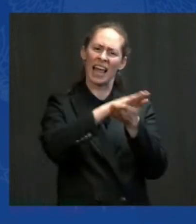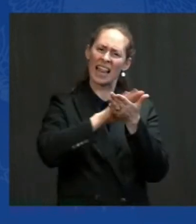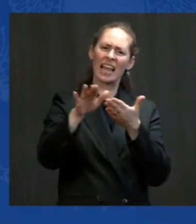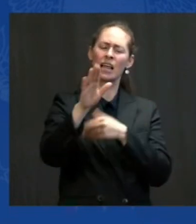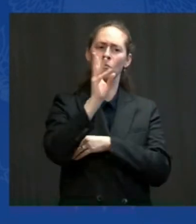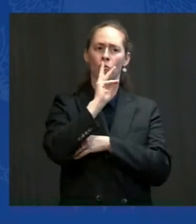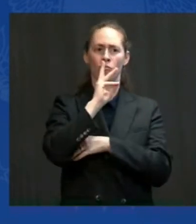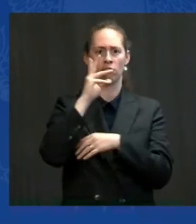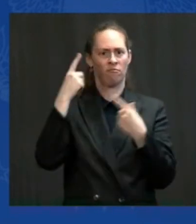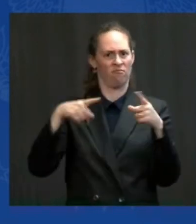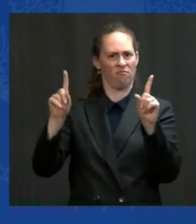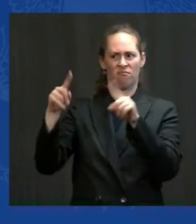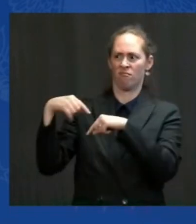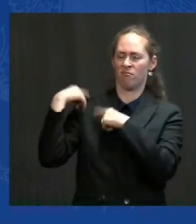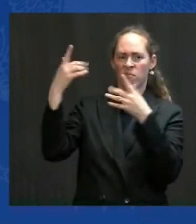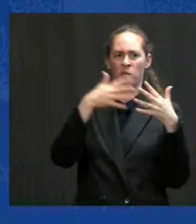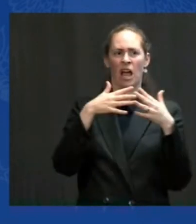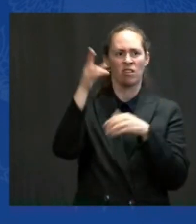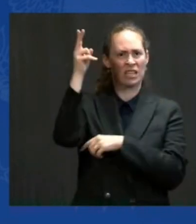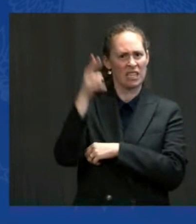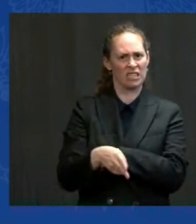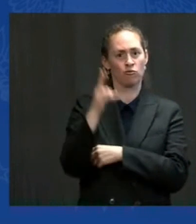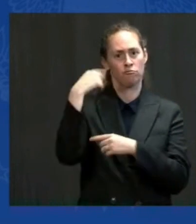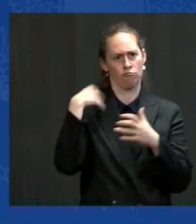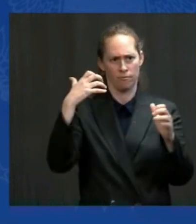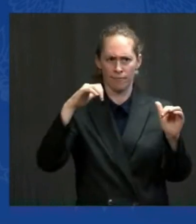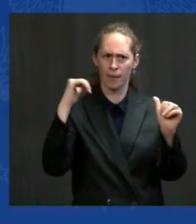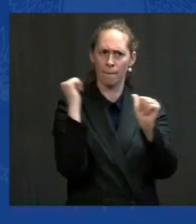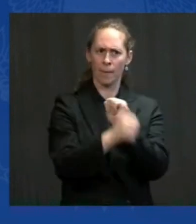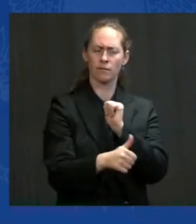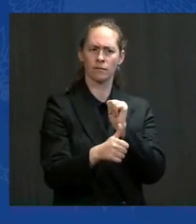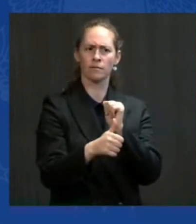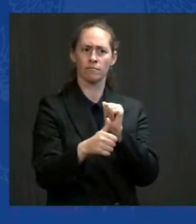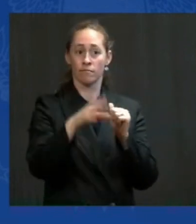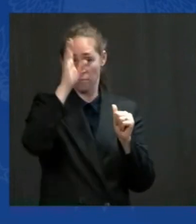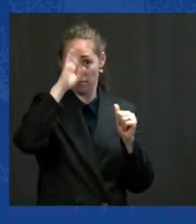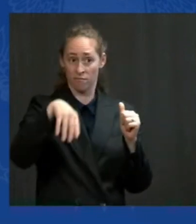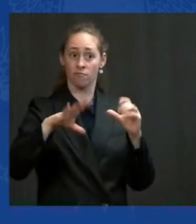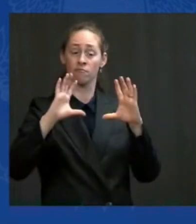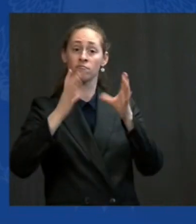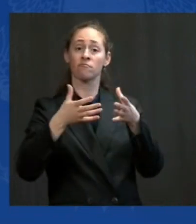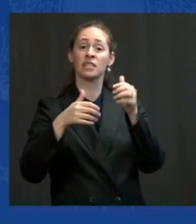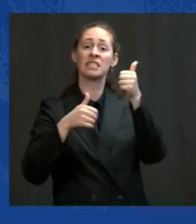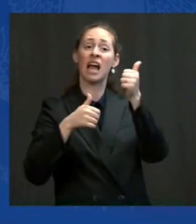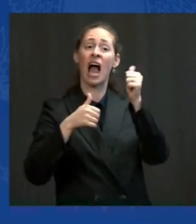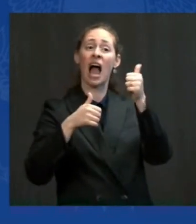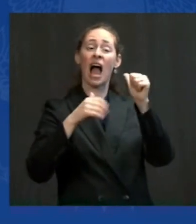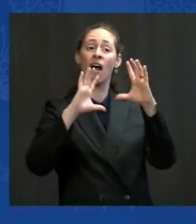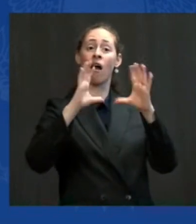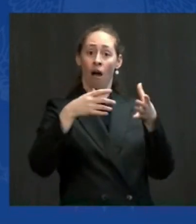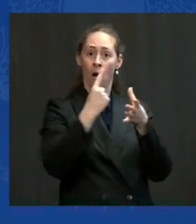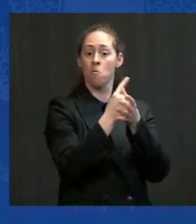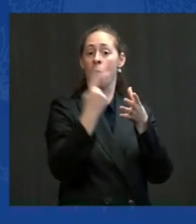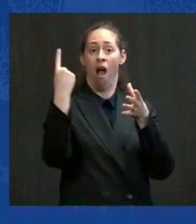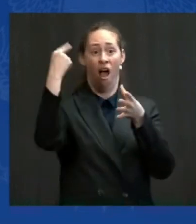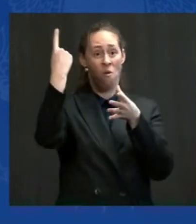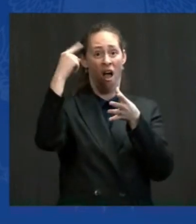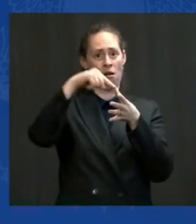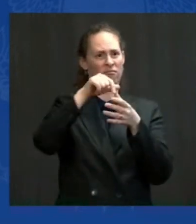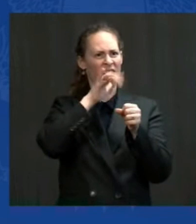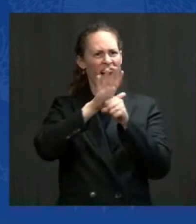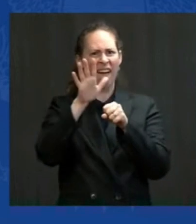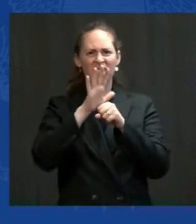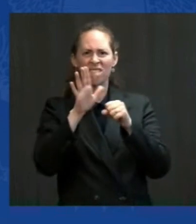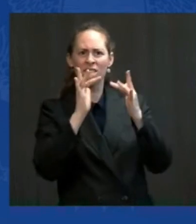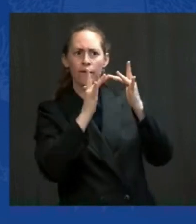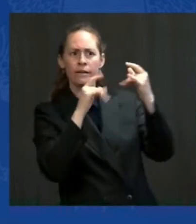And one in every 10 people in Illinois lacks access to high-speed internet. The bipartisan agreement that Dick and others have